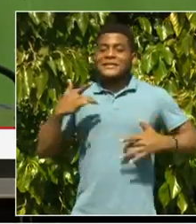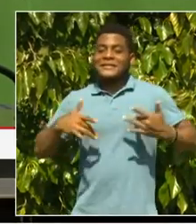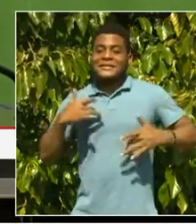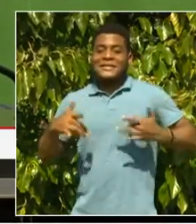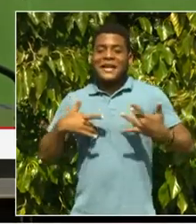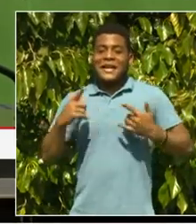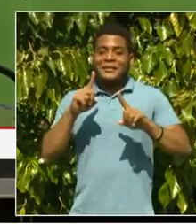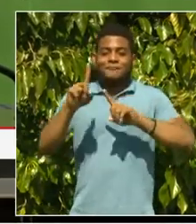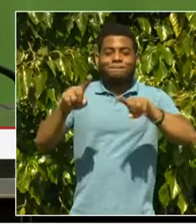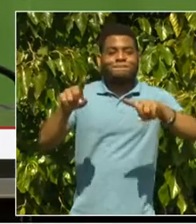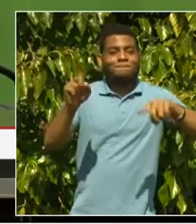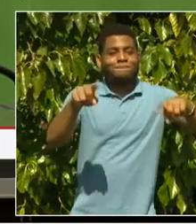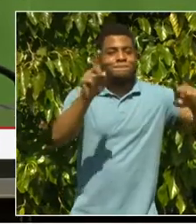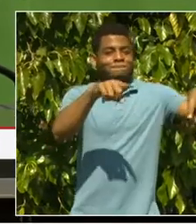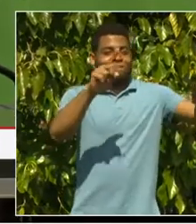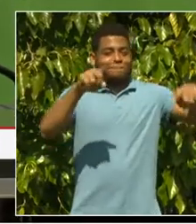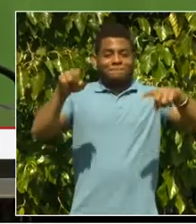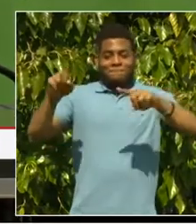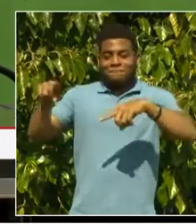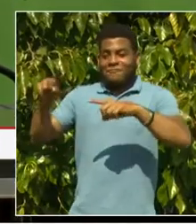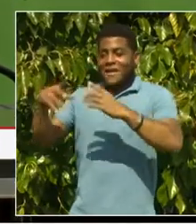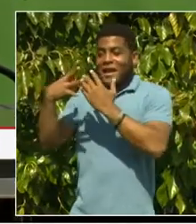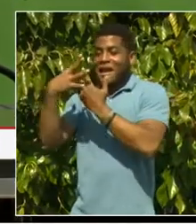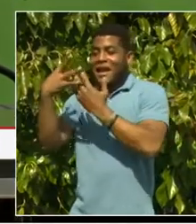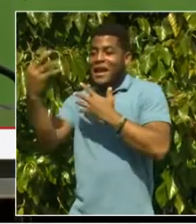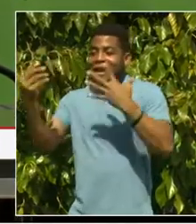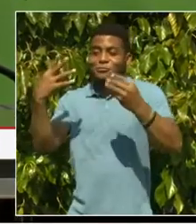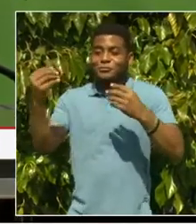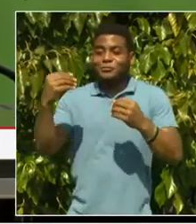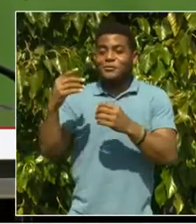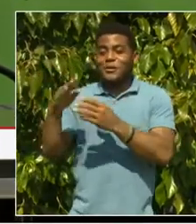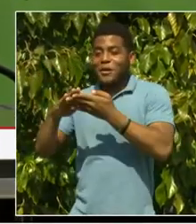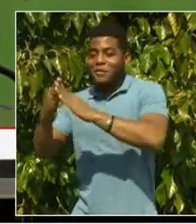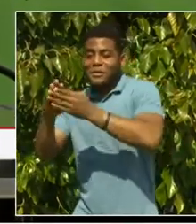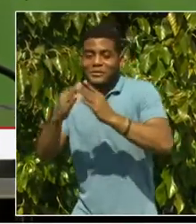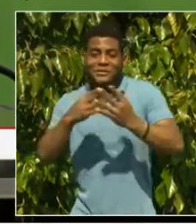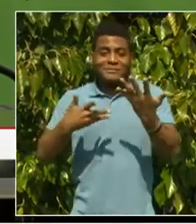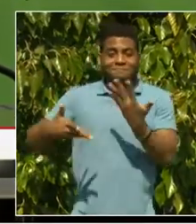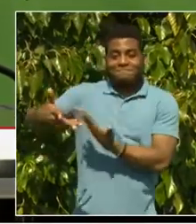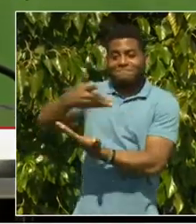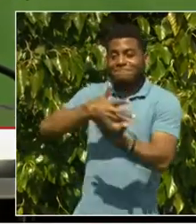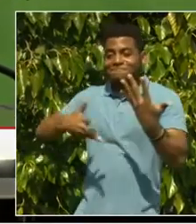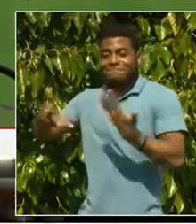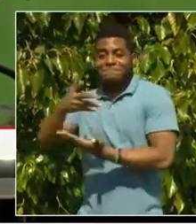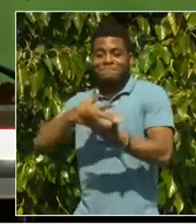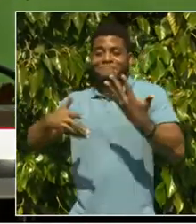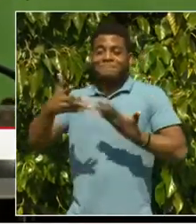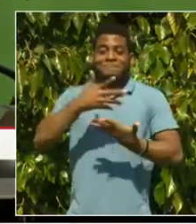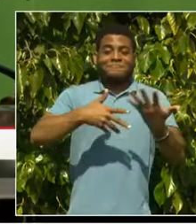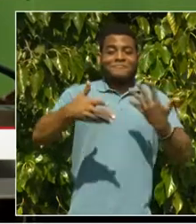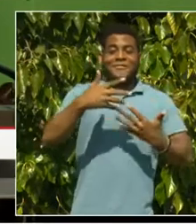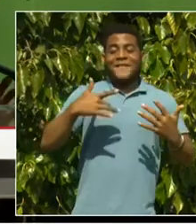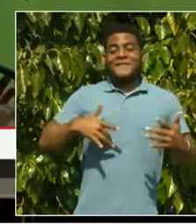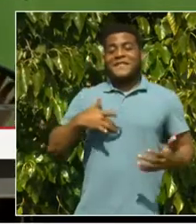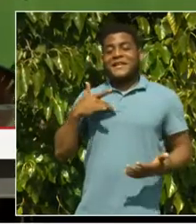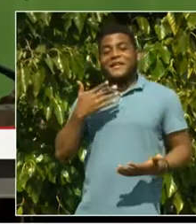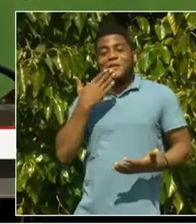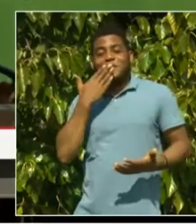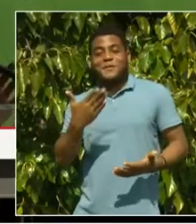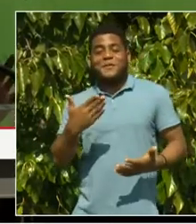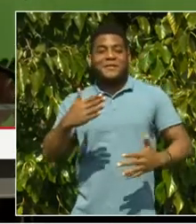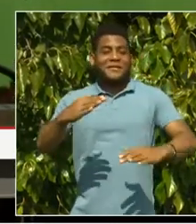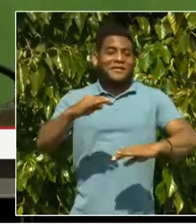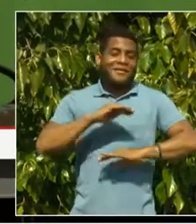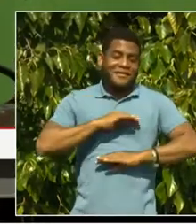feels really, really good to us. To be among the people that we are responsible for serving. There's so much we can learn from all of the